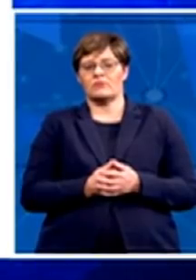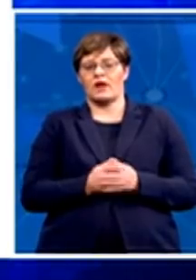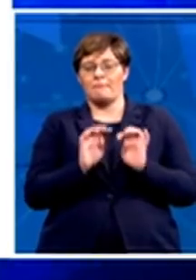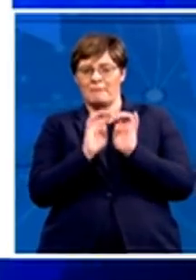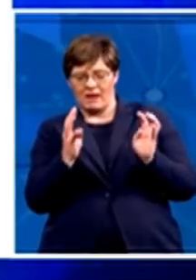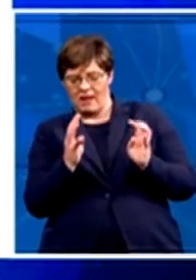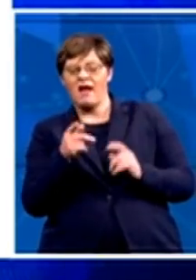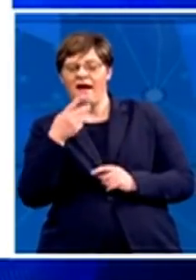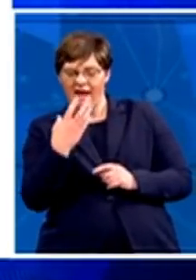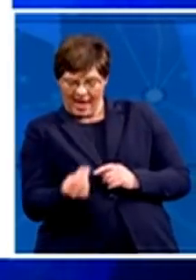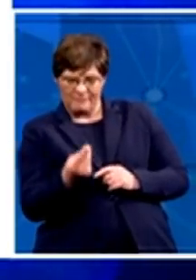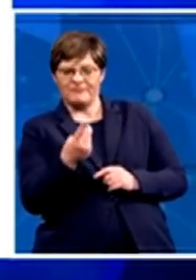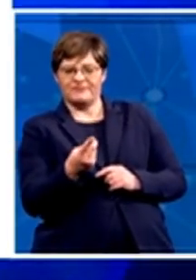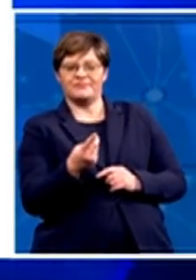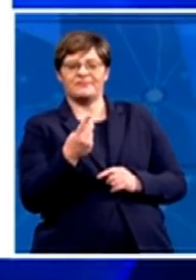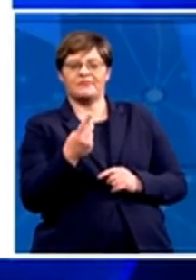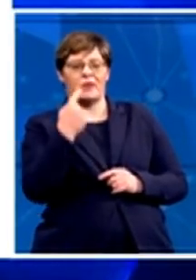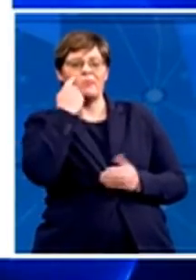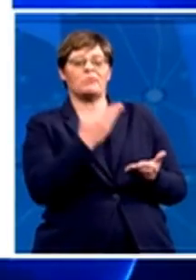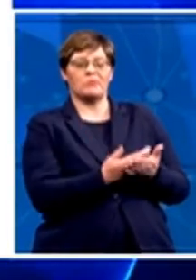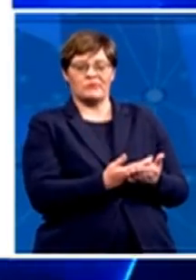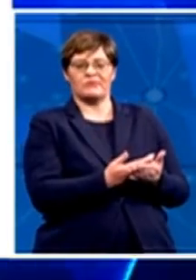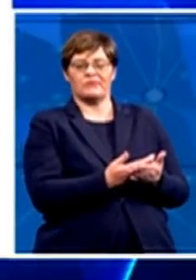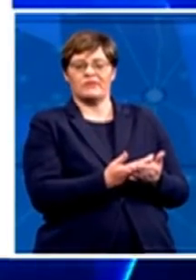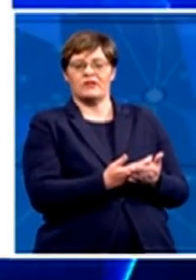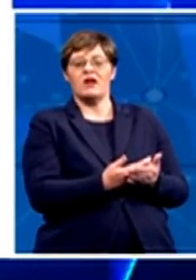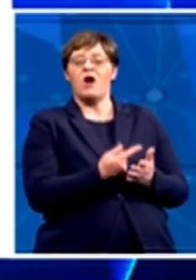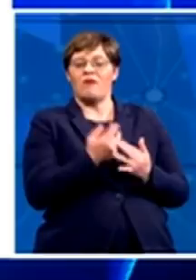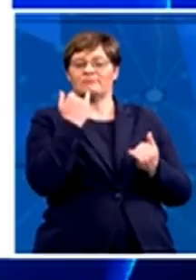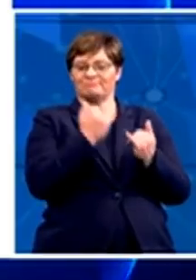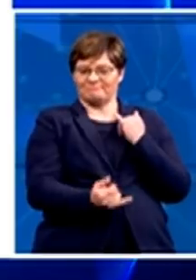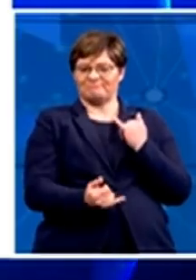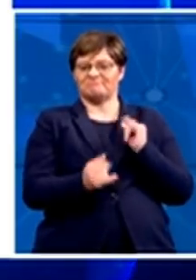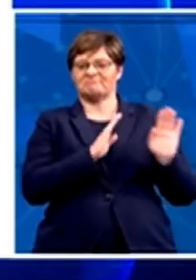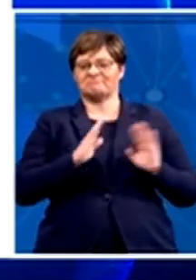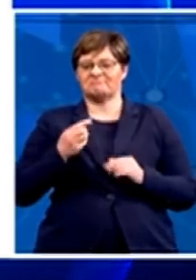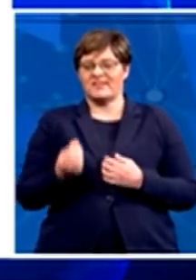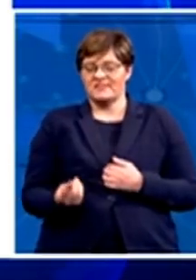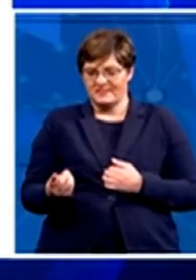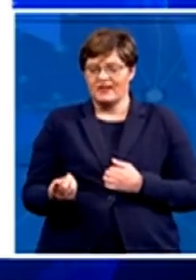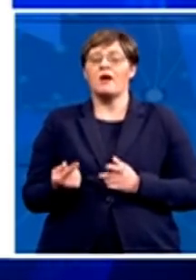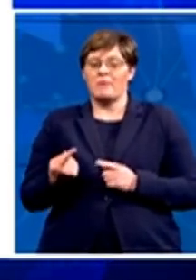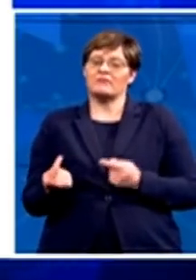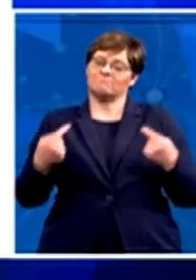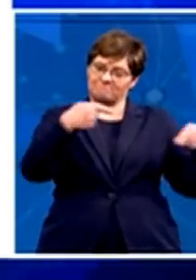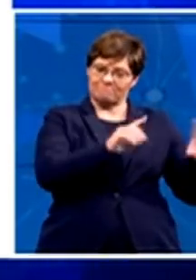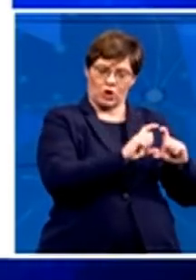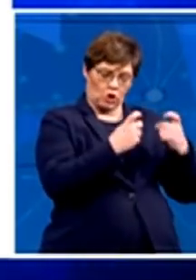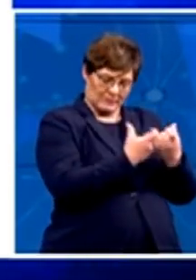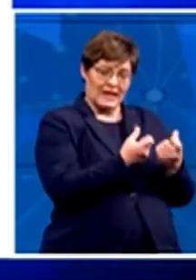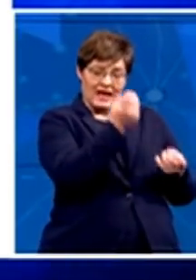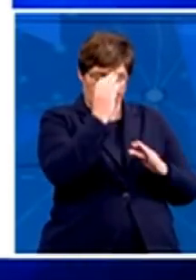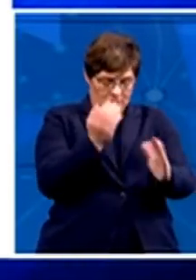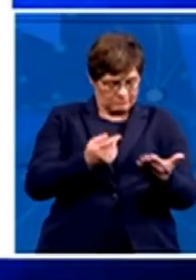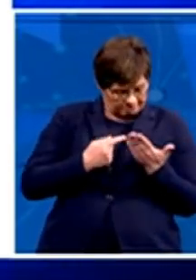now falls to this committee to carefully consider and engage with the information before it to determine if in fact this is